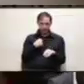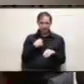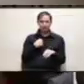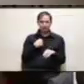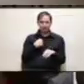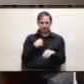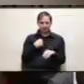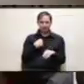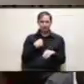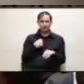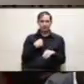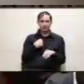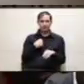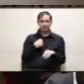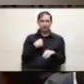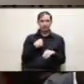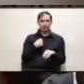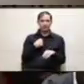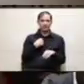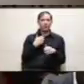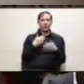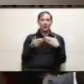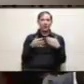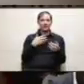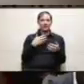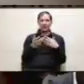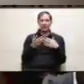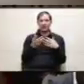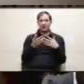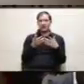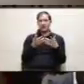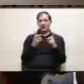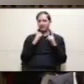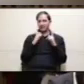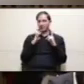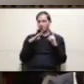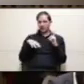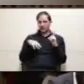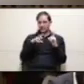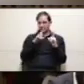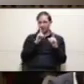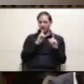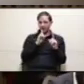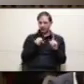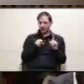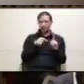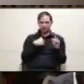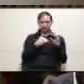What's left unanswered, just send to me, so we'll deal with it. Who's the next one?